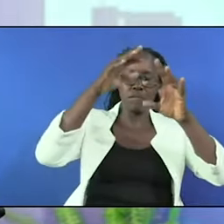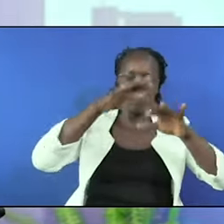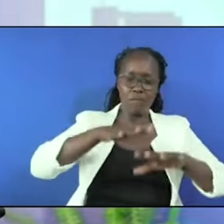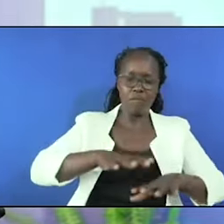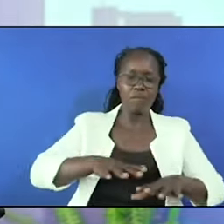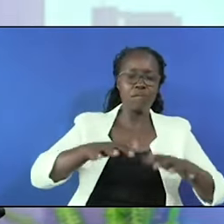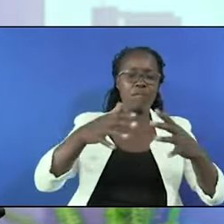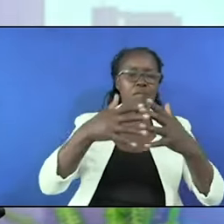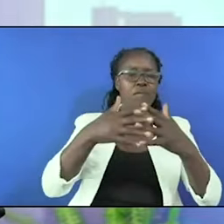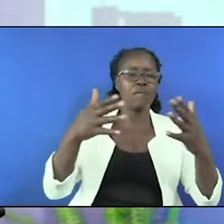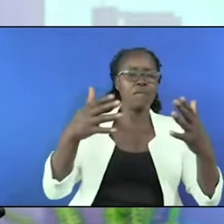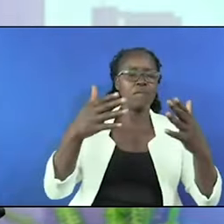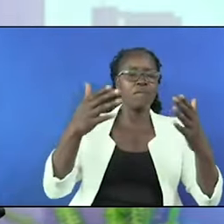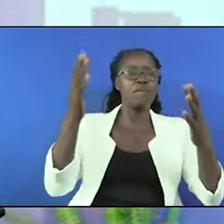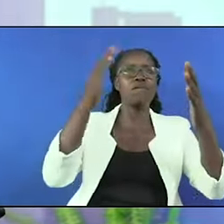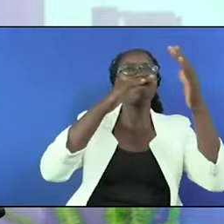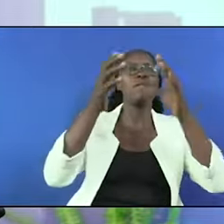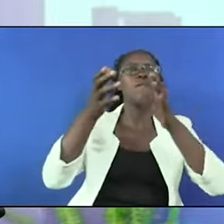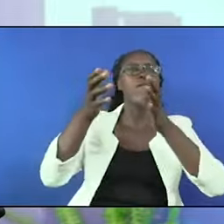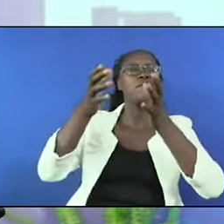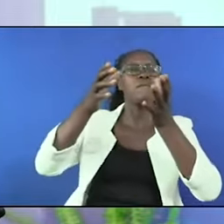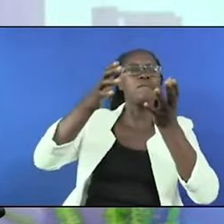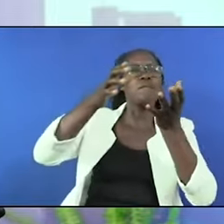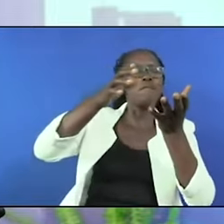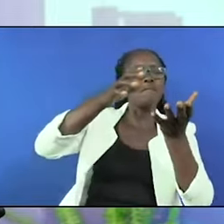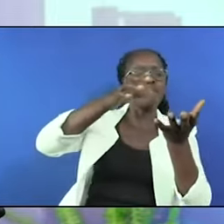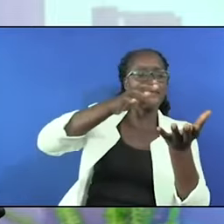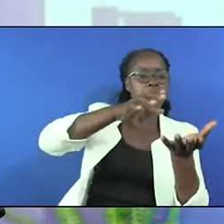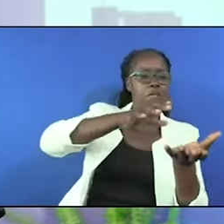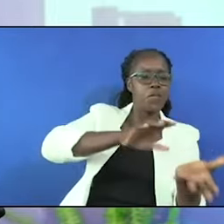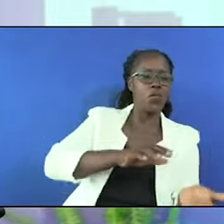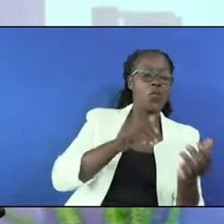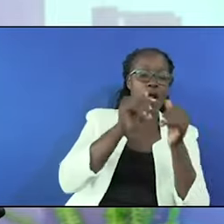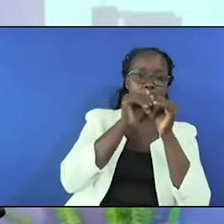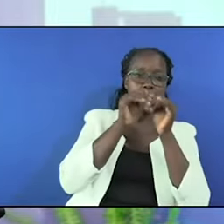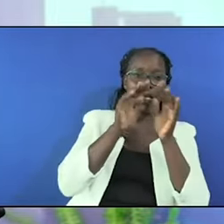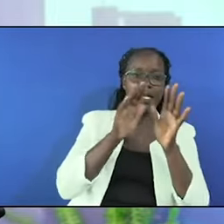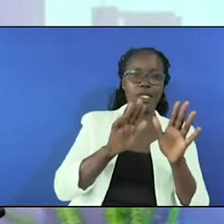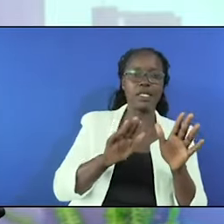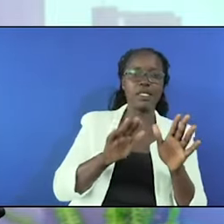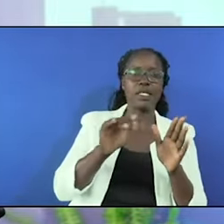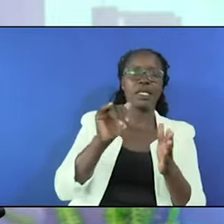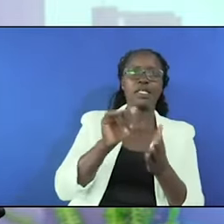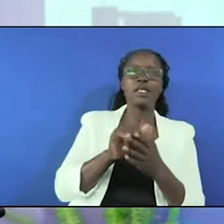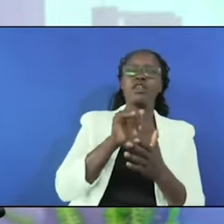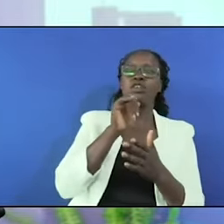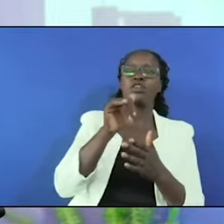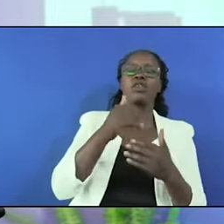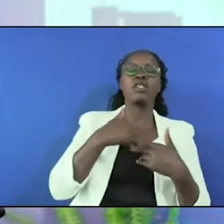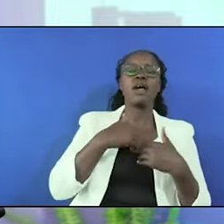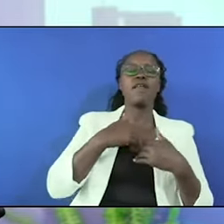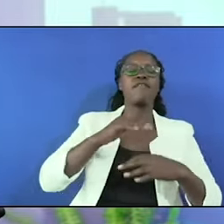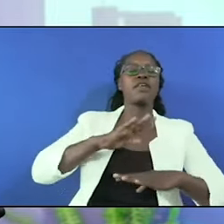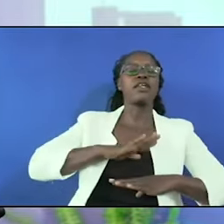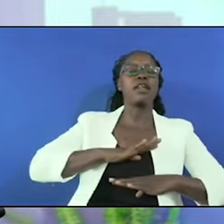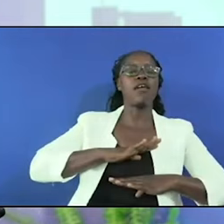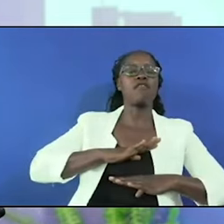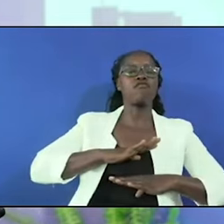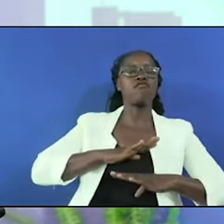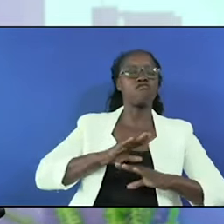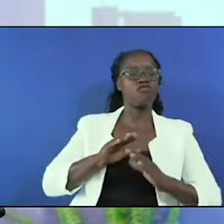and give you, pour out a blessing that you will not have enough to put